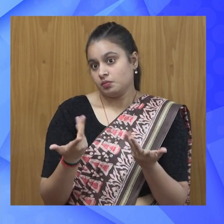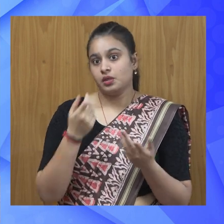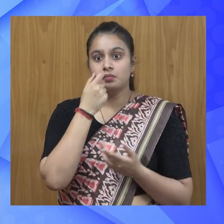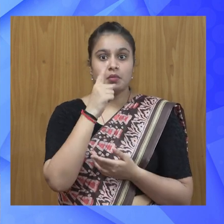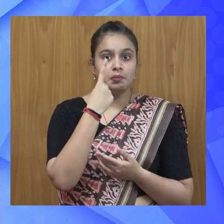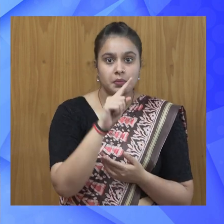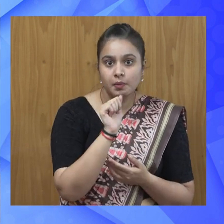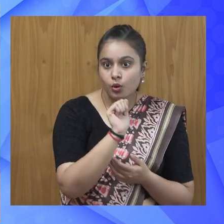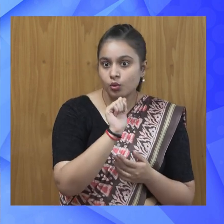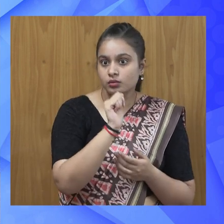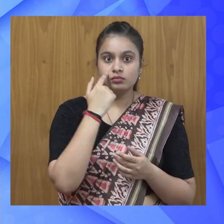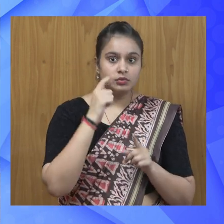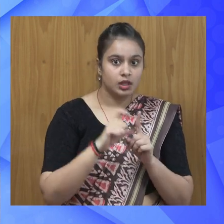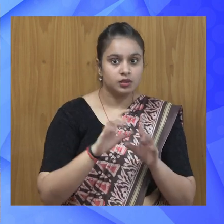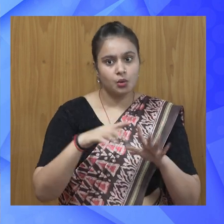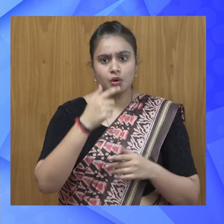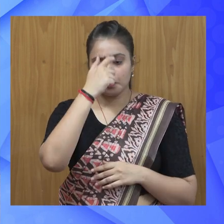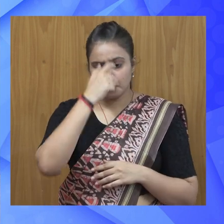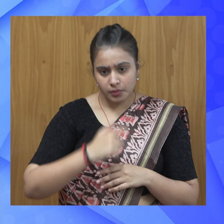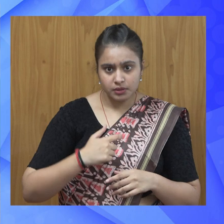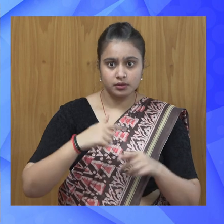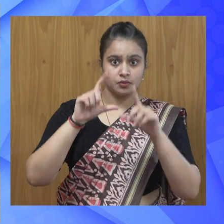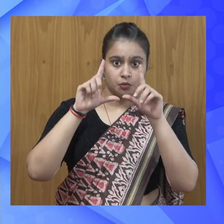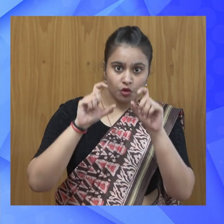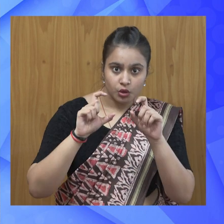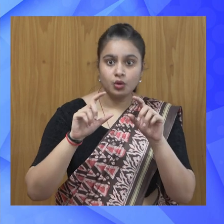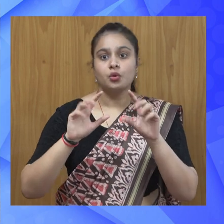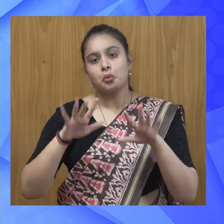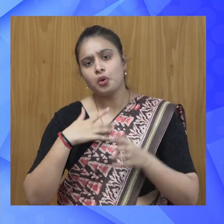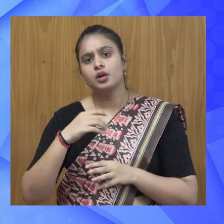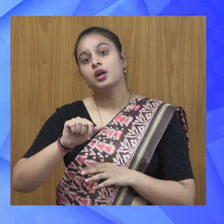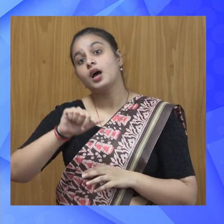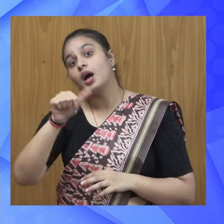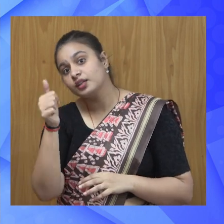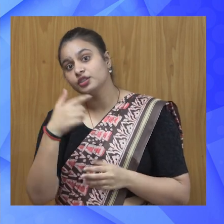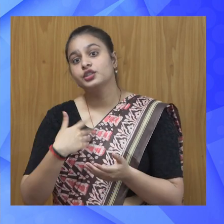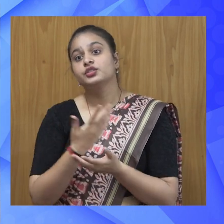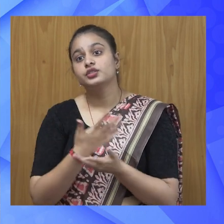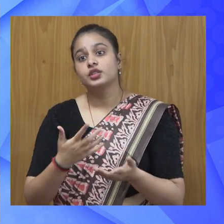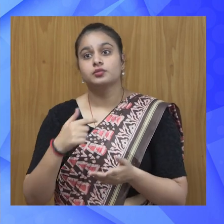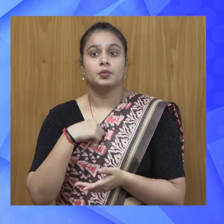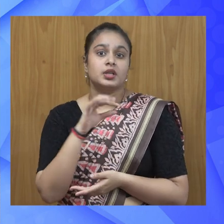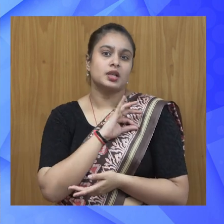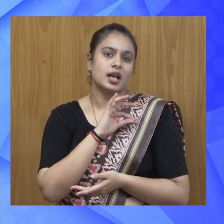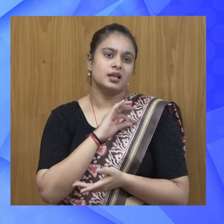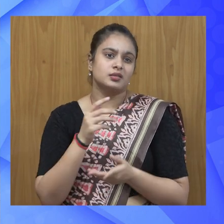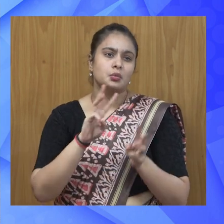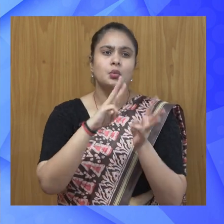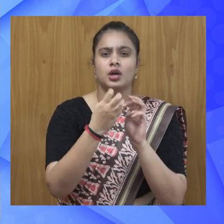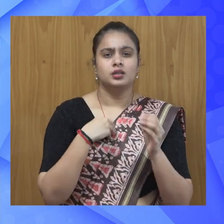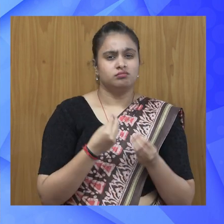parents' data or your personal private pictures or something which you would not like to tell the world,